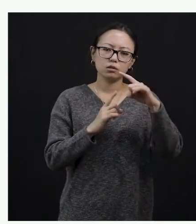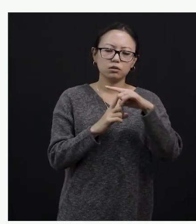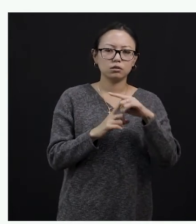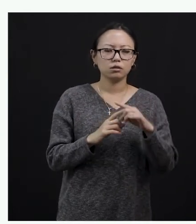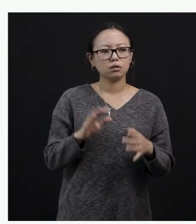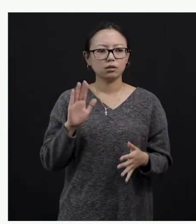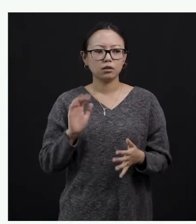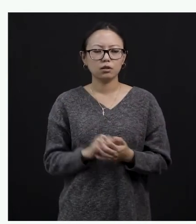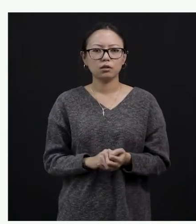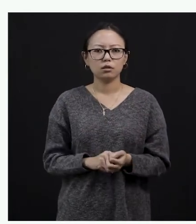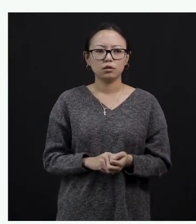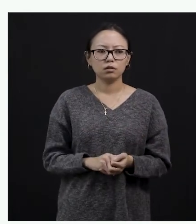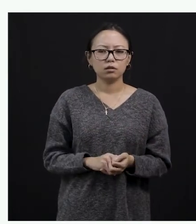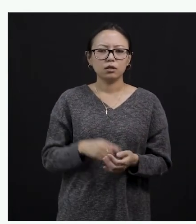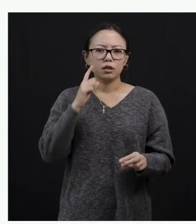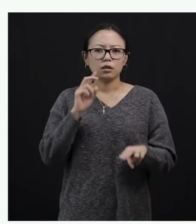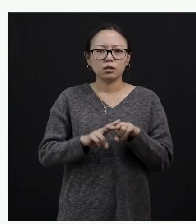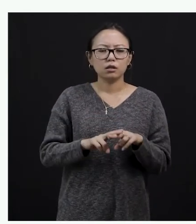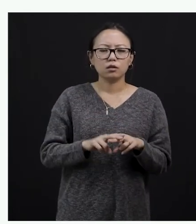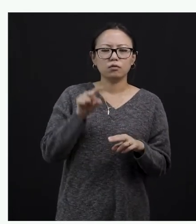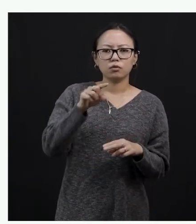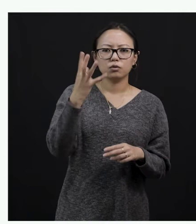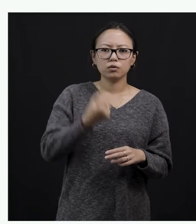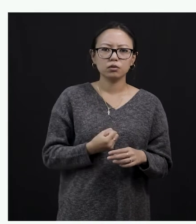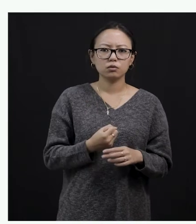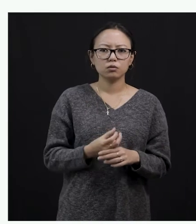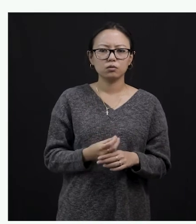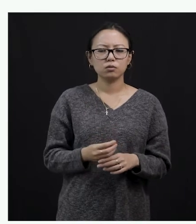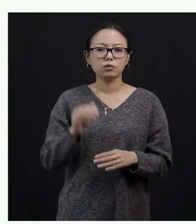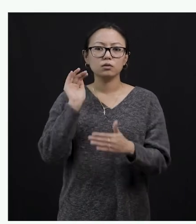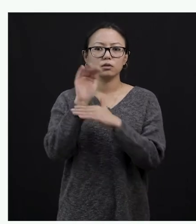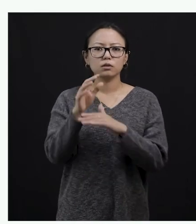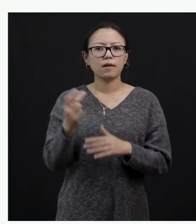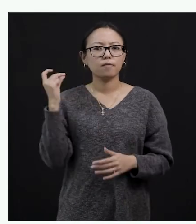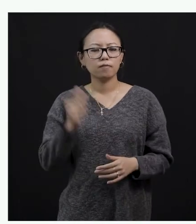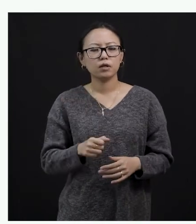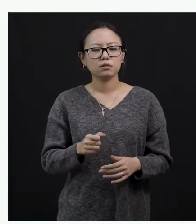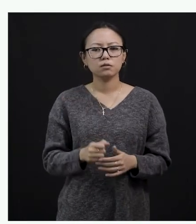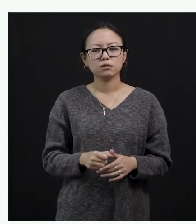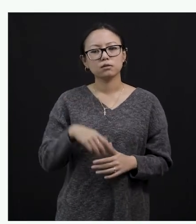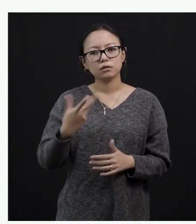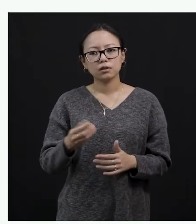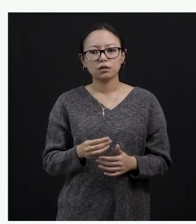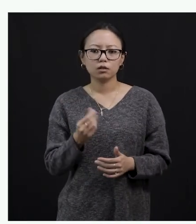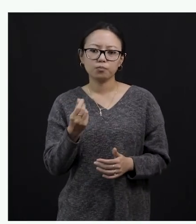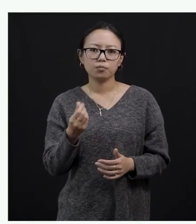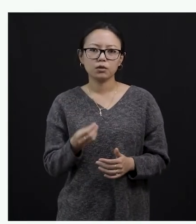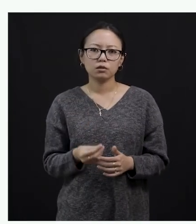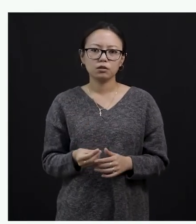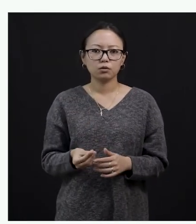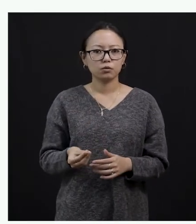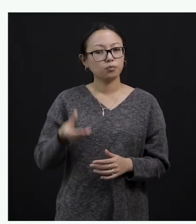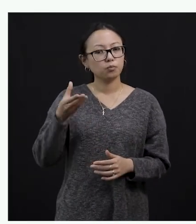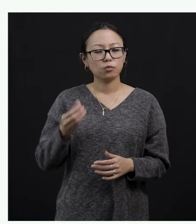have to pay some extra amount of money, and then you can send the letter. For example, if you have used the